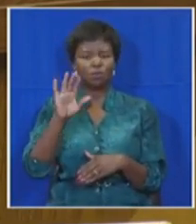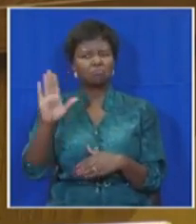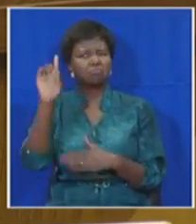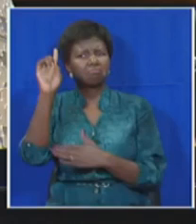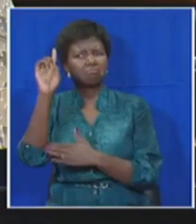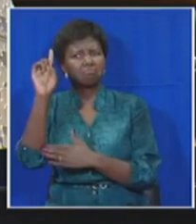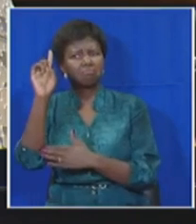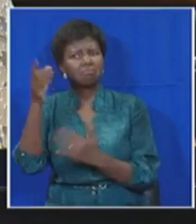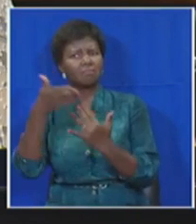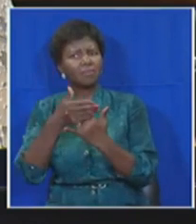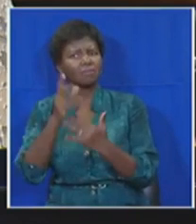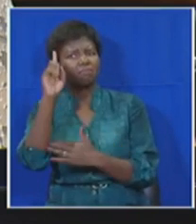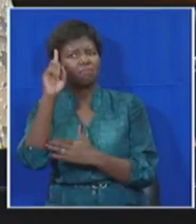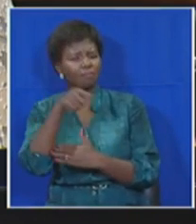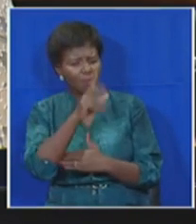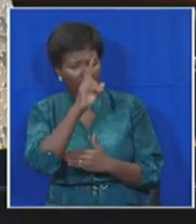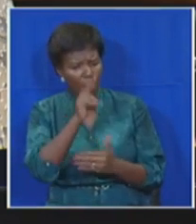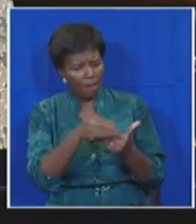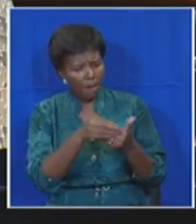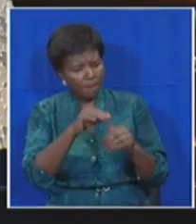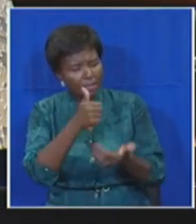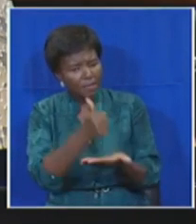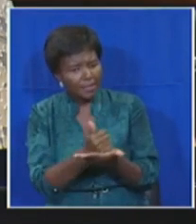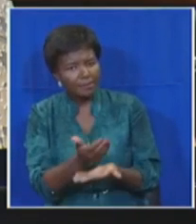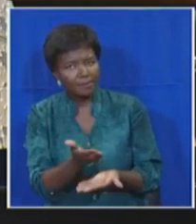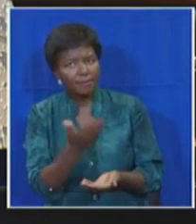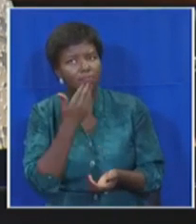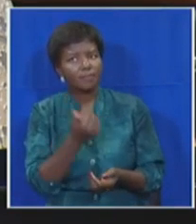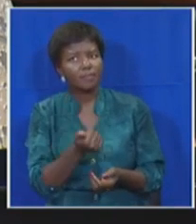Order, Chair. Honourable Steenhuisen, please take your seat.